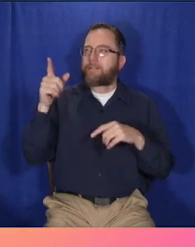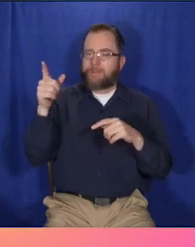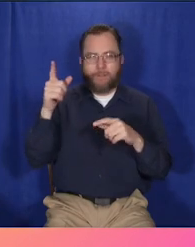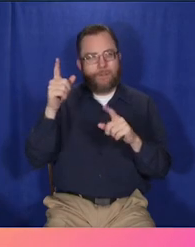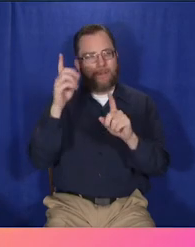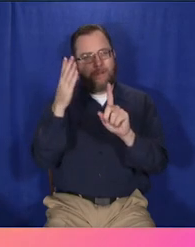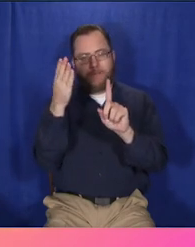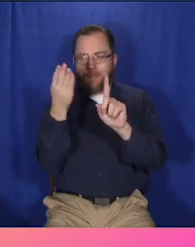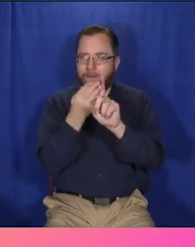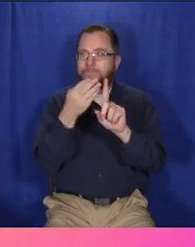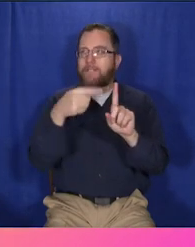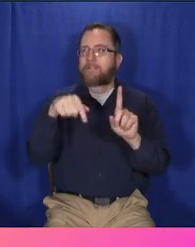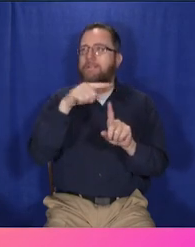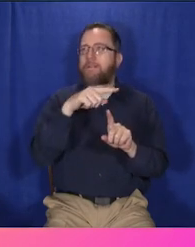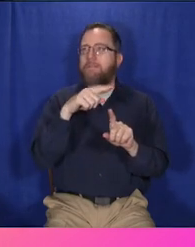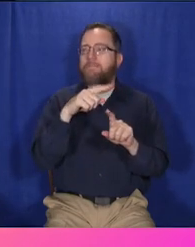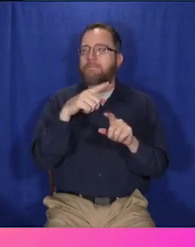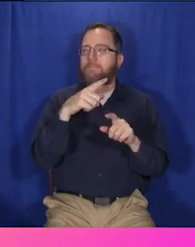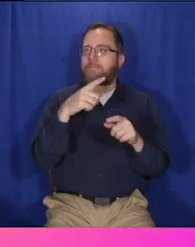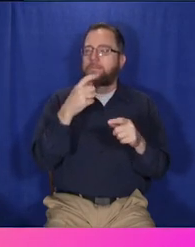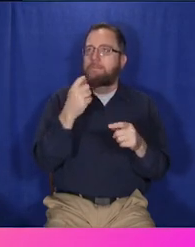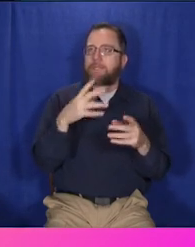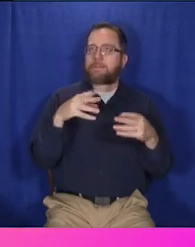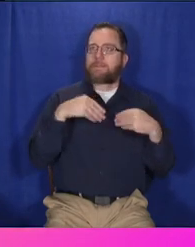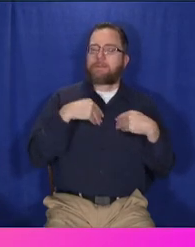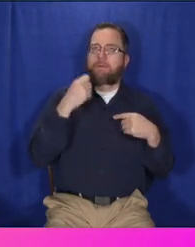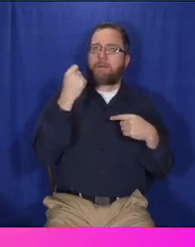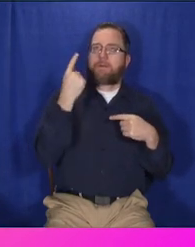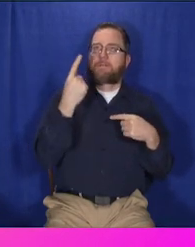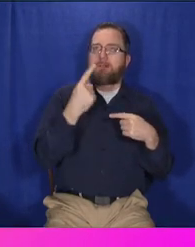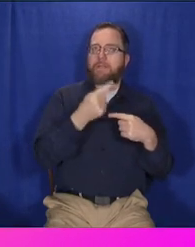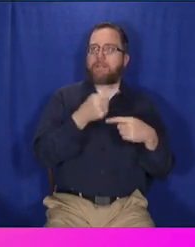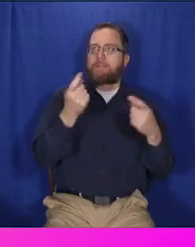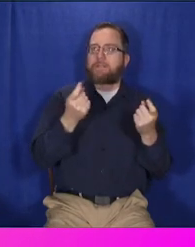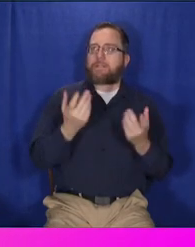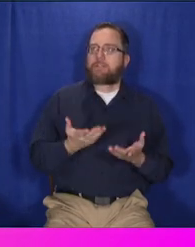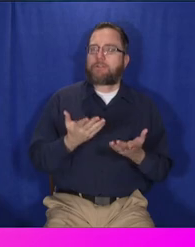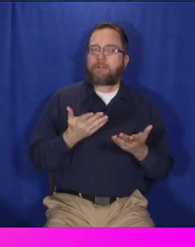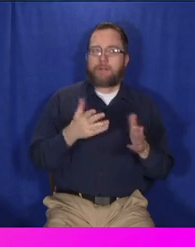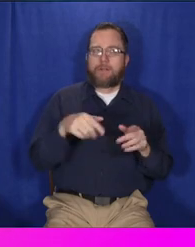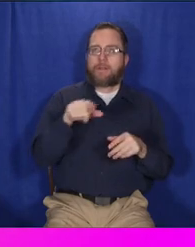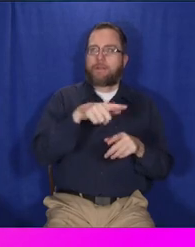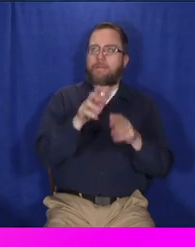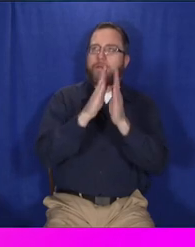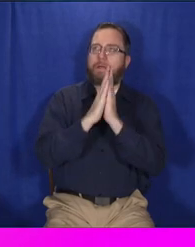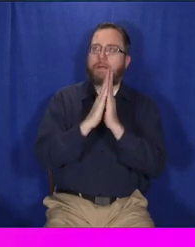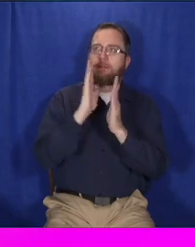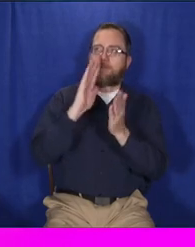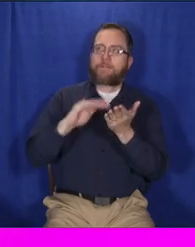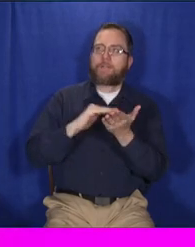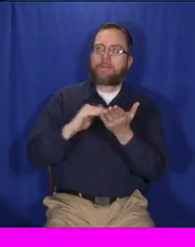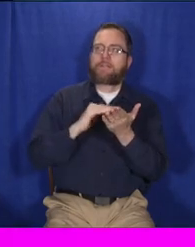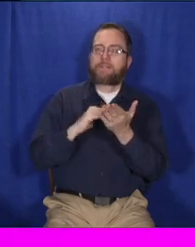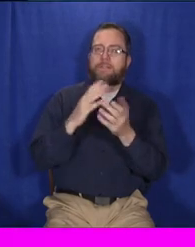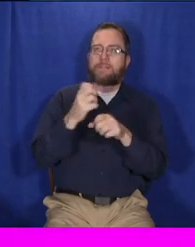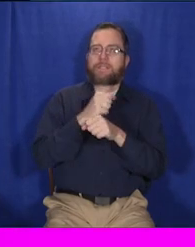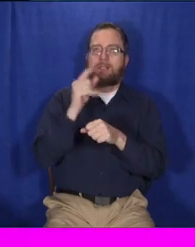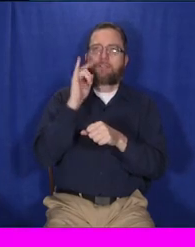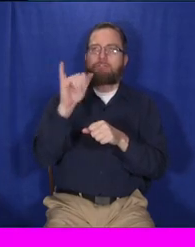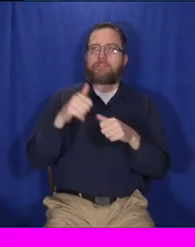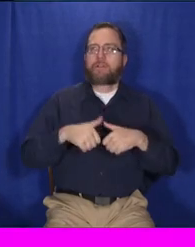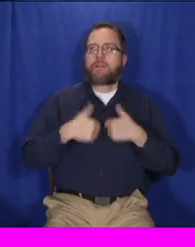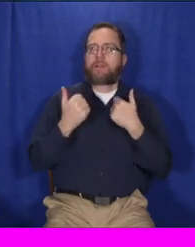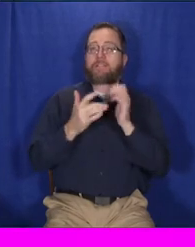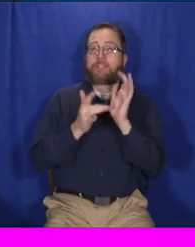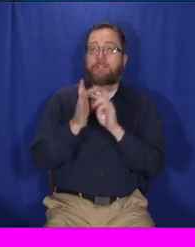to repentance so they can get forgiveness for their sins and eternal life. In Jesus' name, we